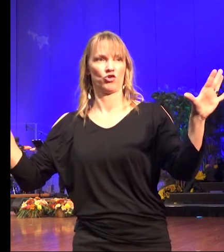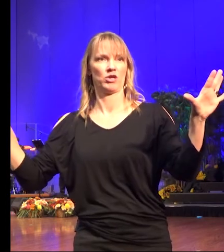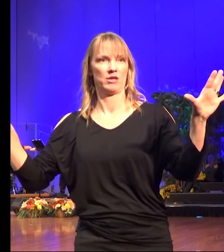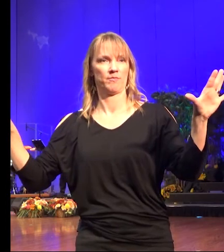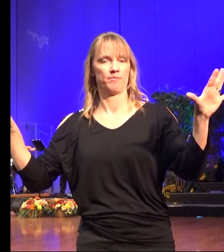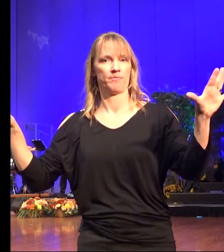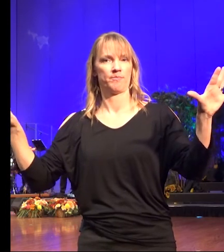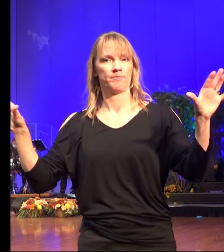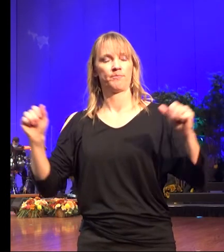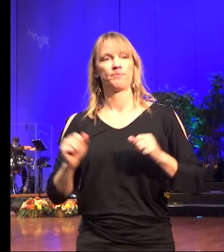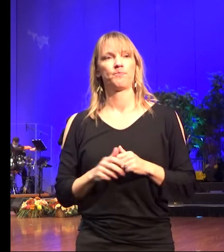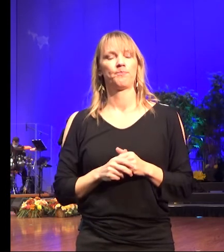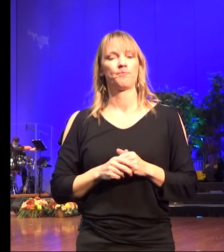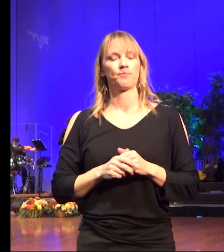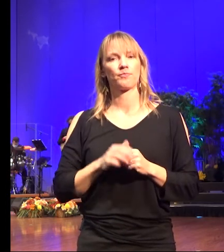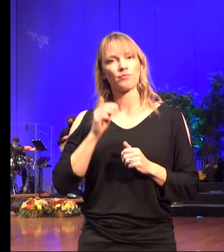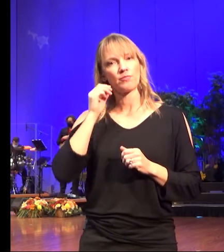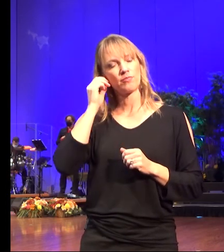illumination.